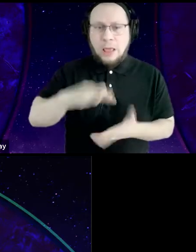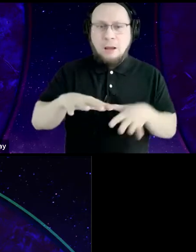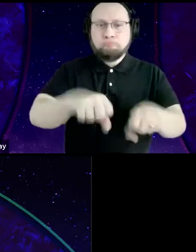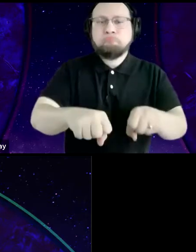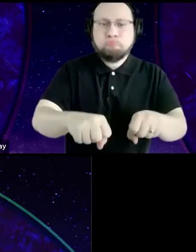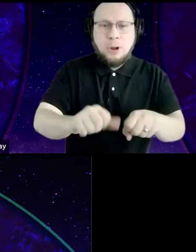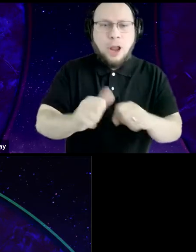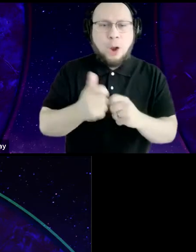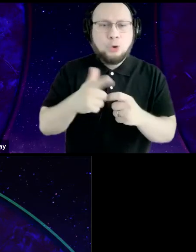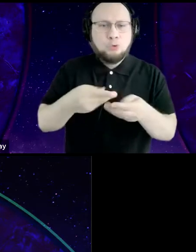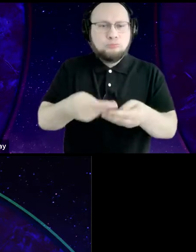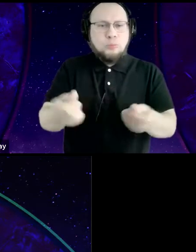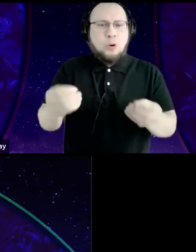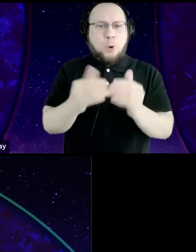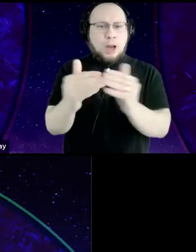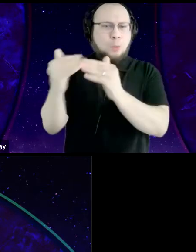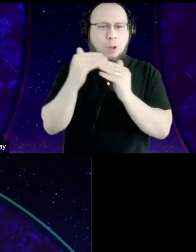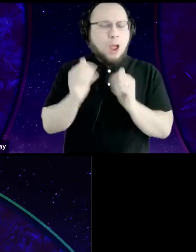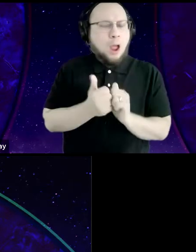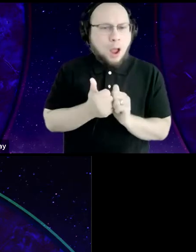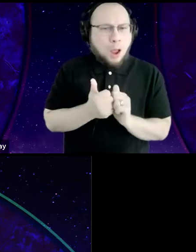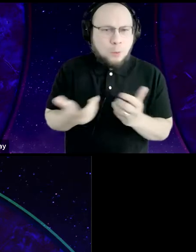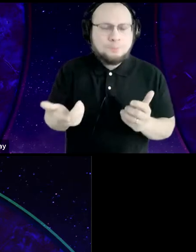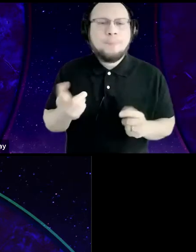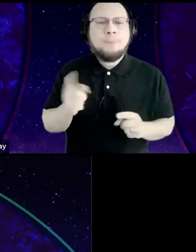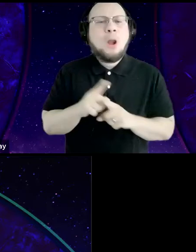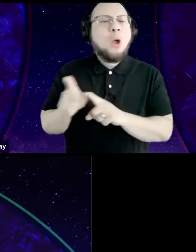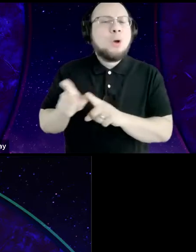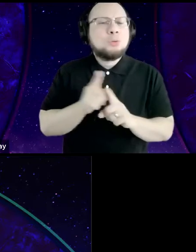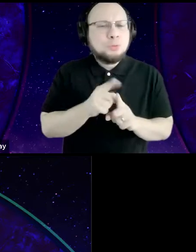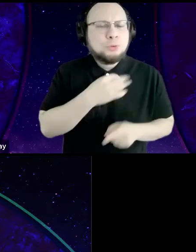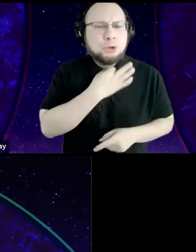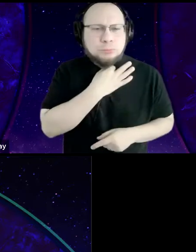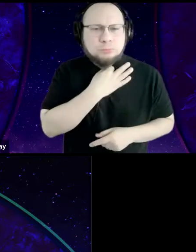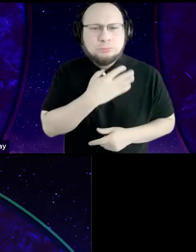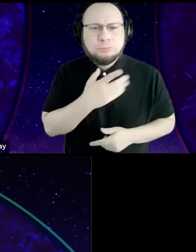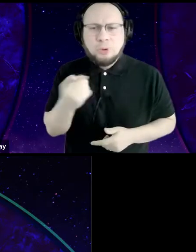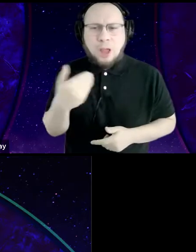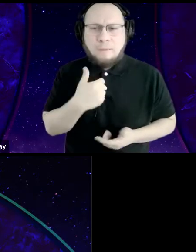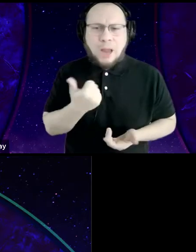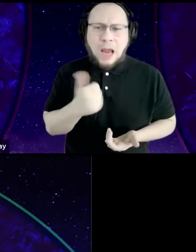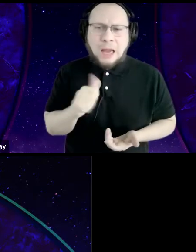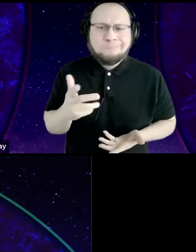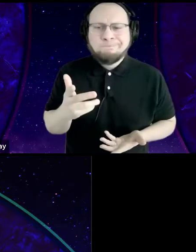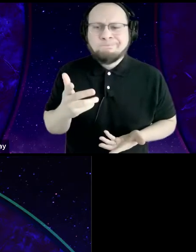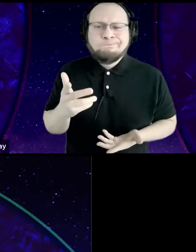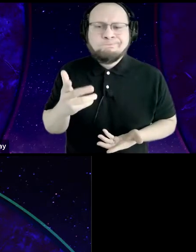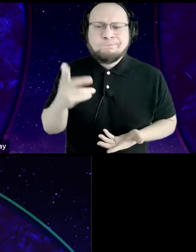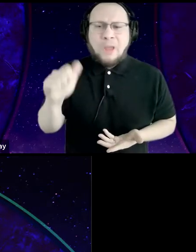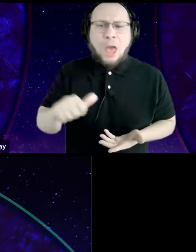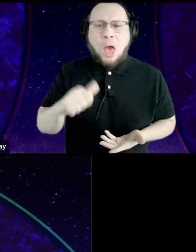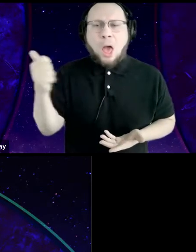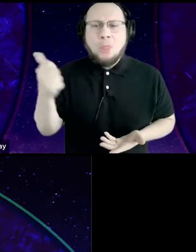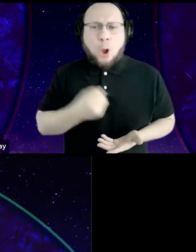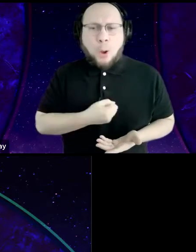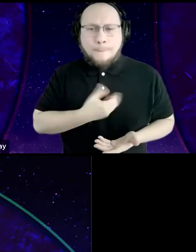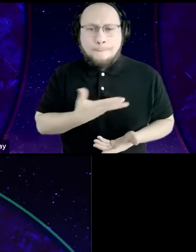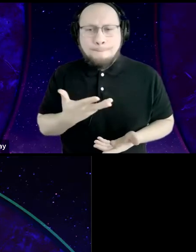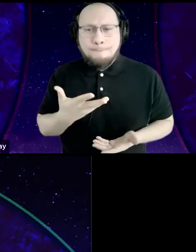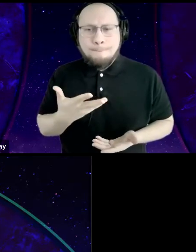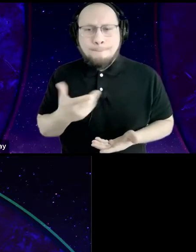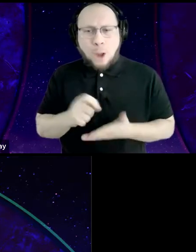Feel free to like respond to that in any way, but I'm also curious if there are any like other poets or